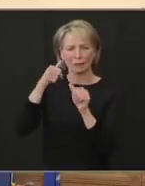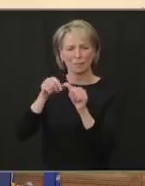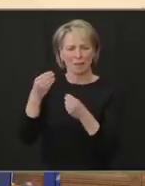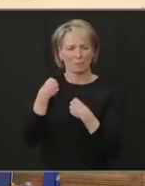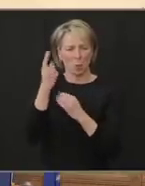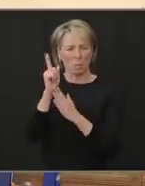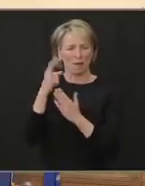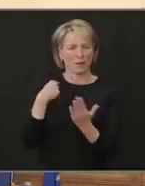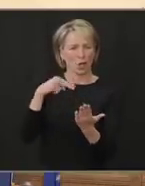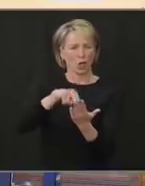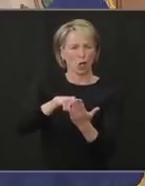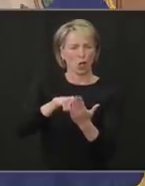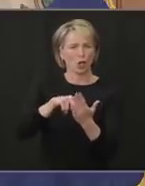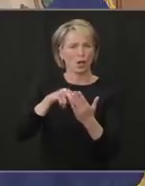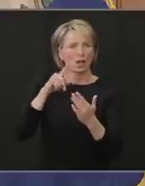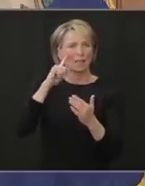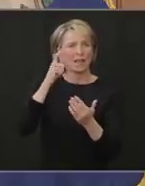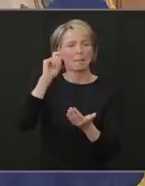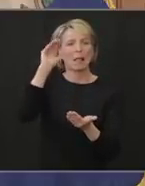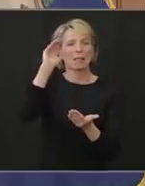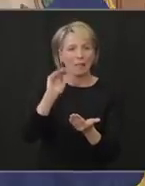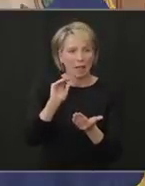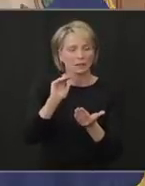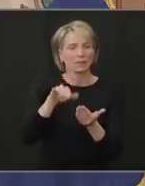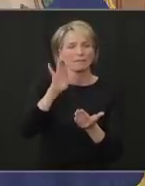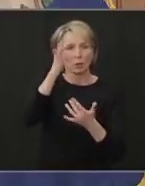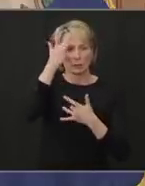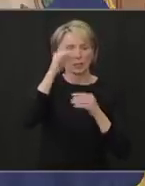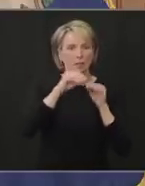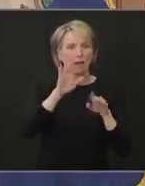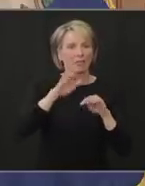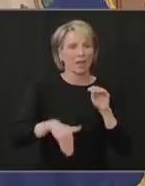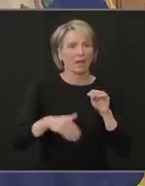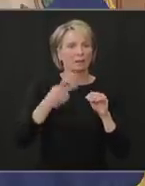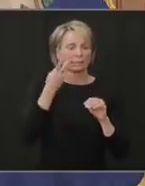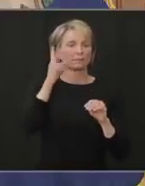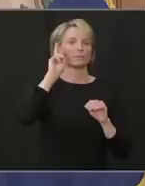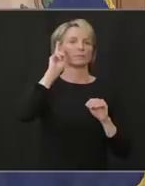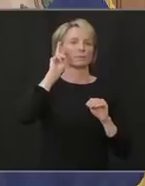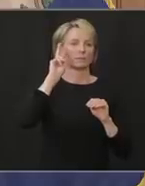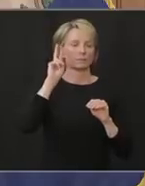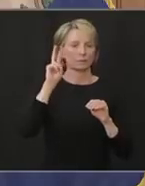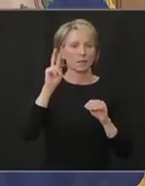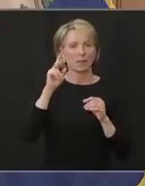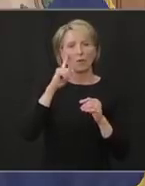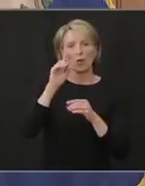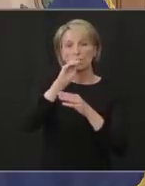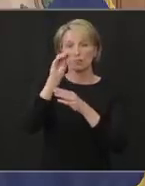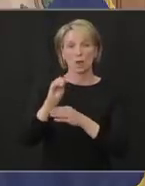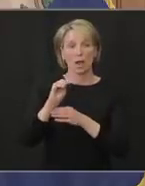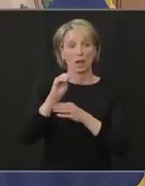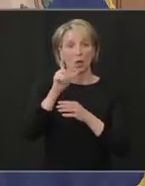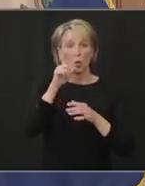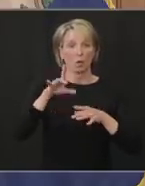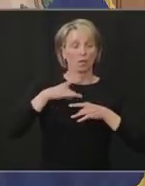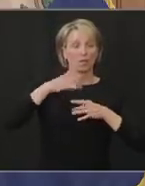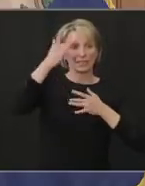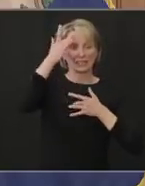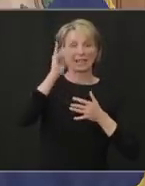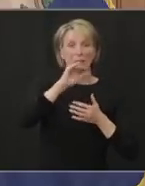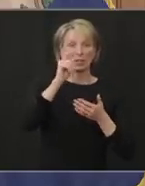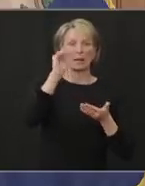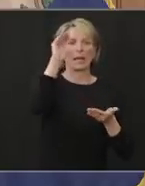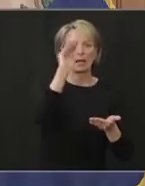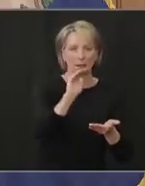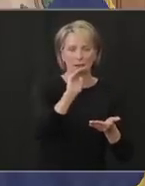second. It was a little less than it was the day before, and the overall percentage of those infected was down a little bit as well.